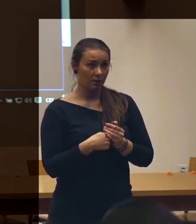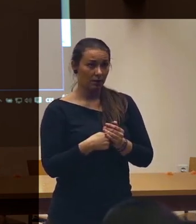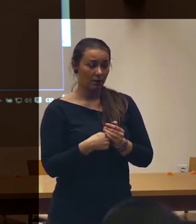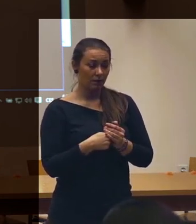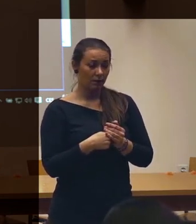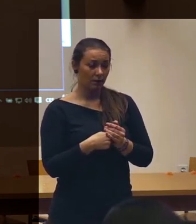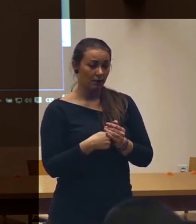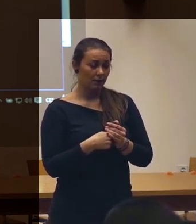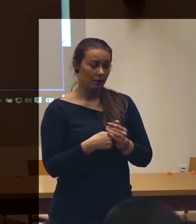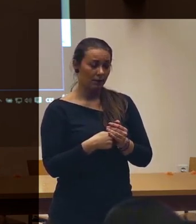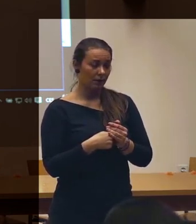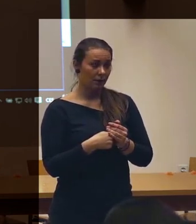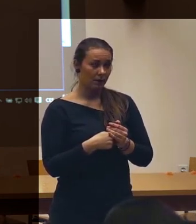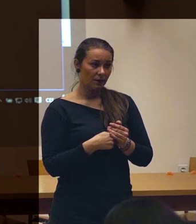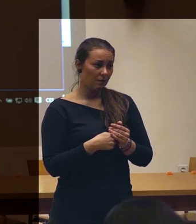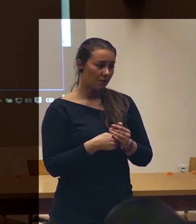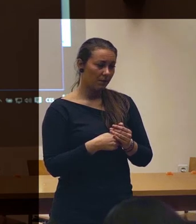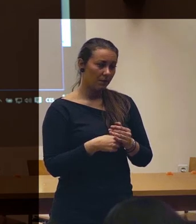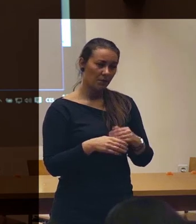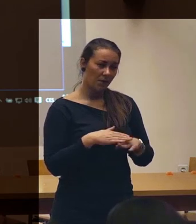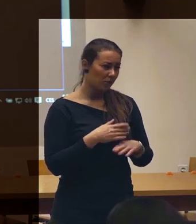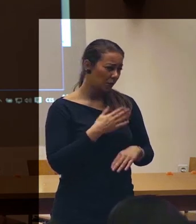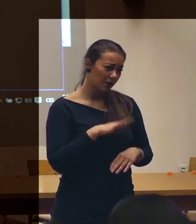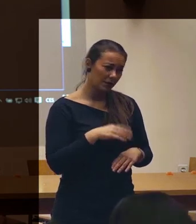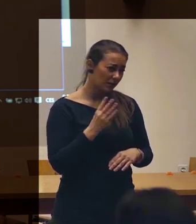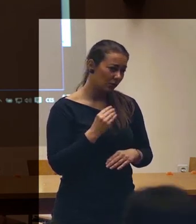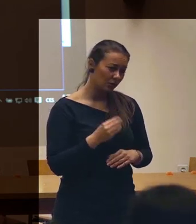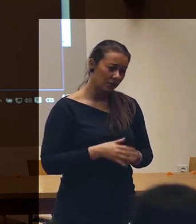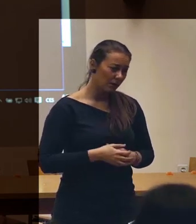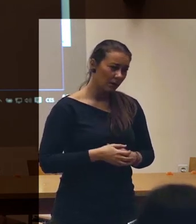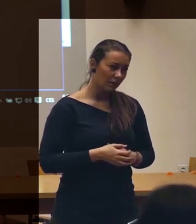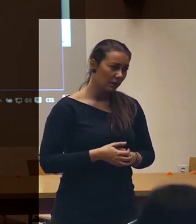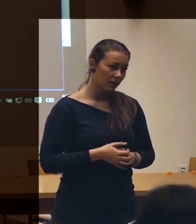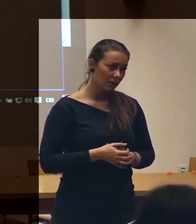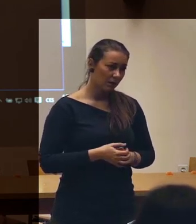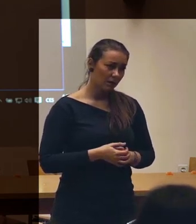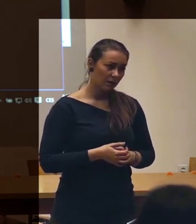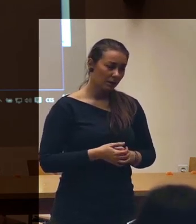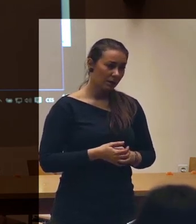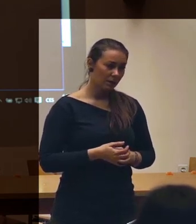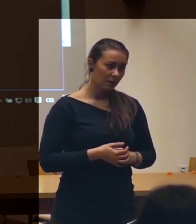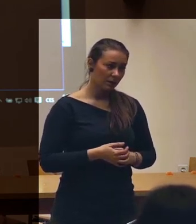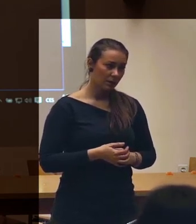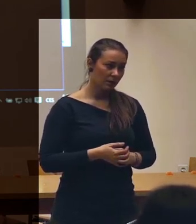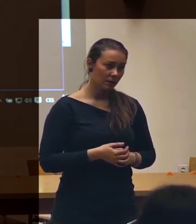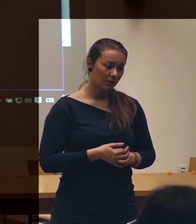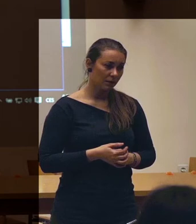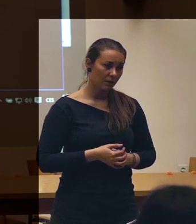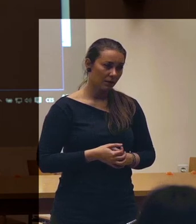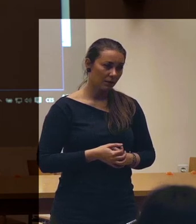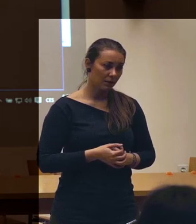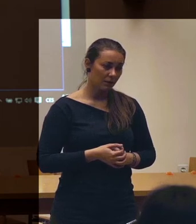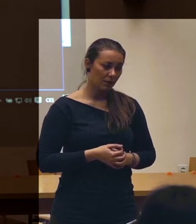instruments, such as. And the last but not least, that's the step which when we make